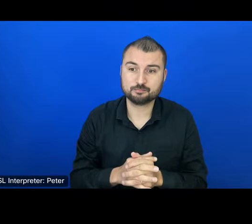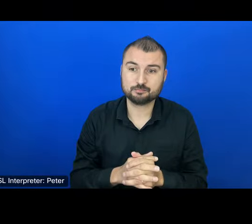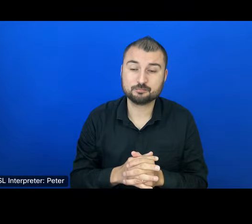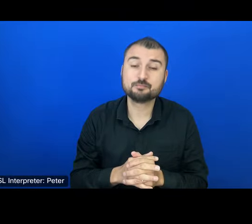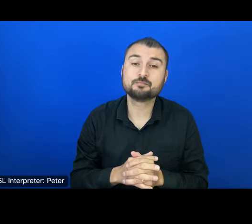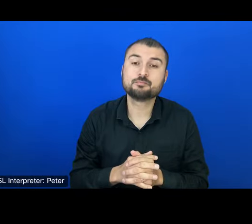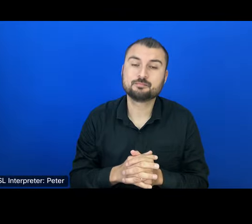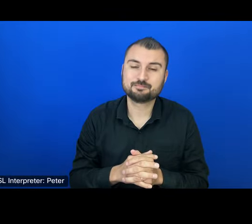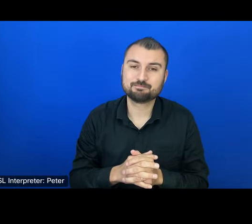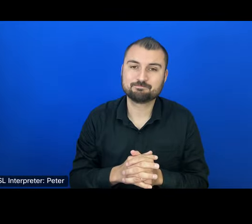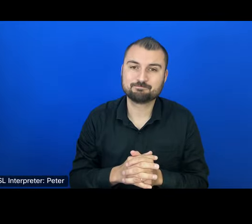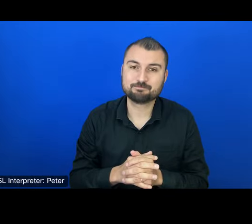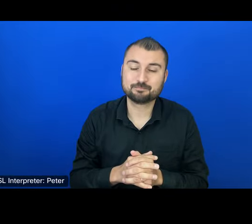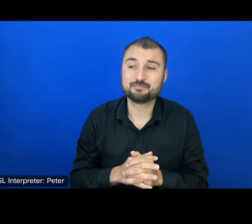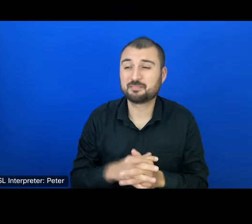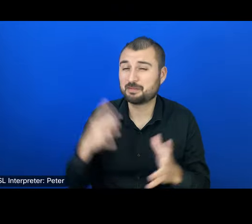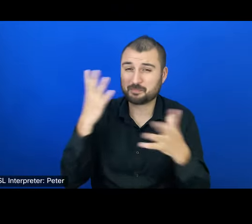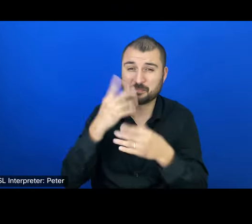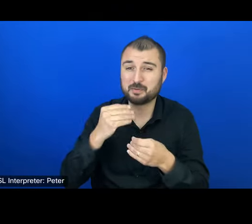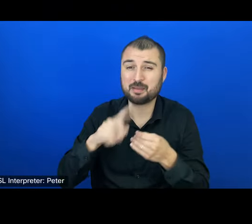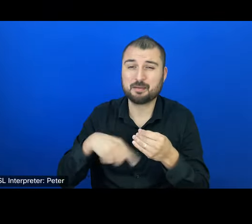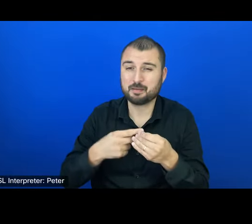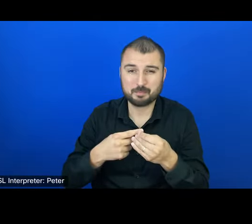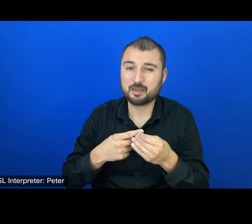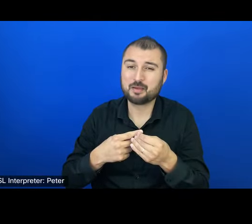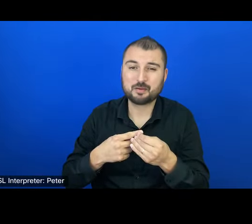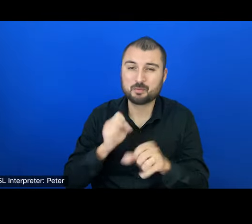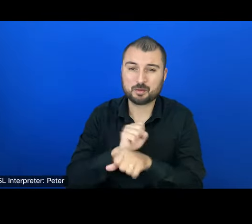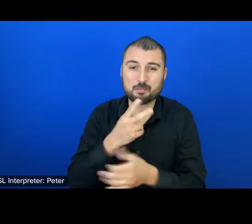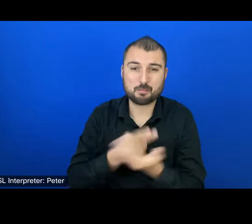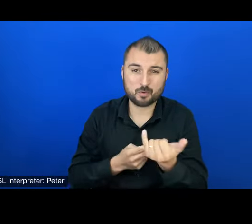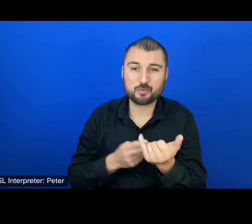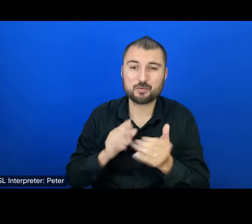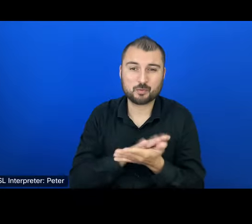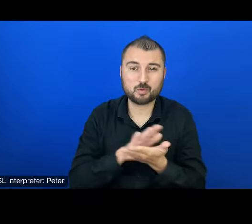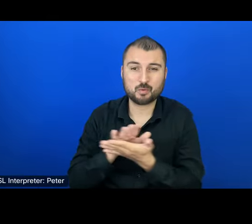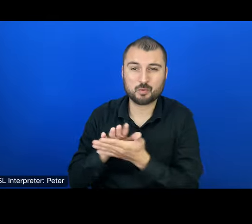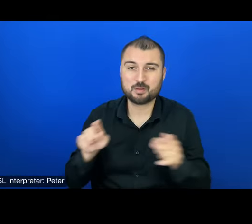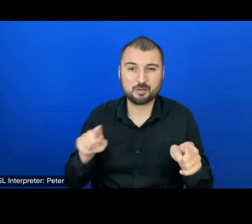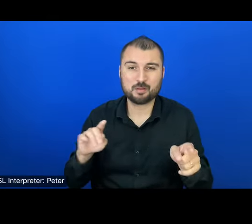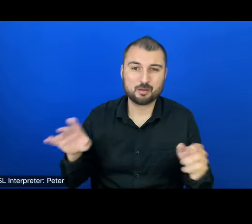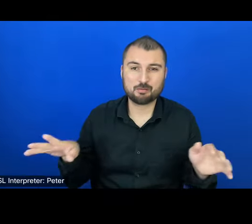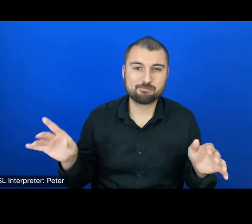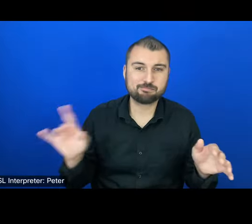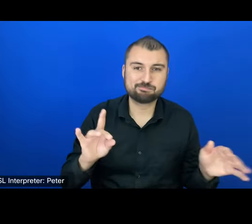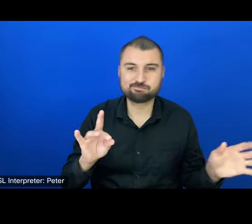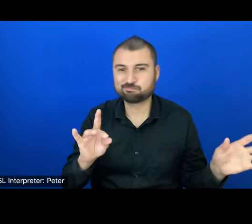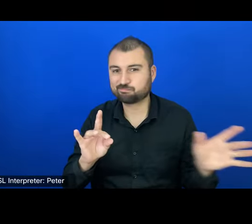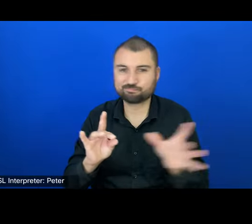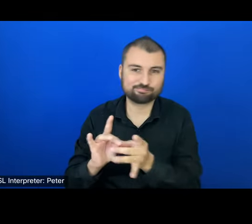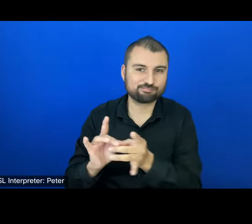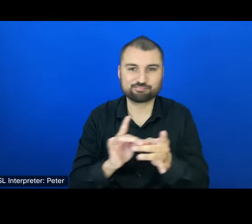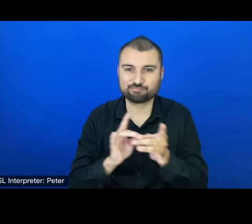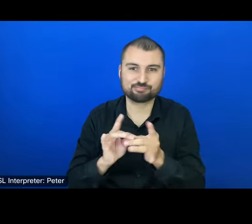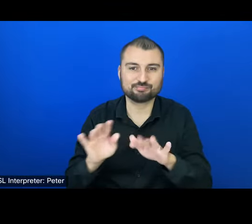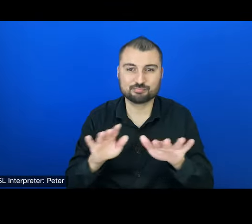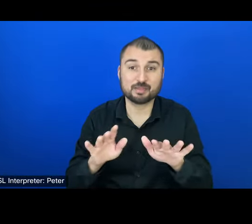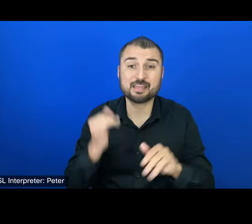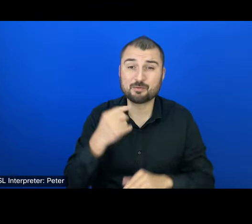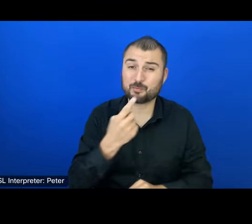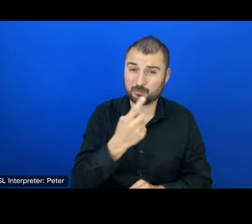So the beauty of working at both schools is their synergy and efficiencies in that when I work on one system, I can work on the